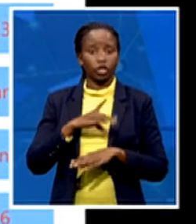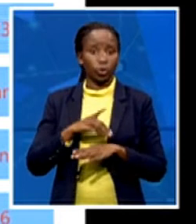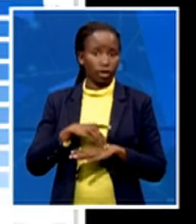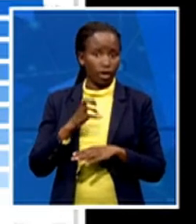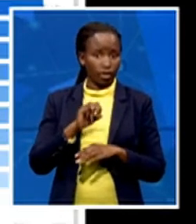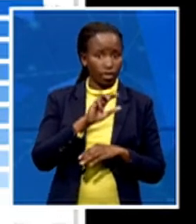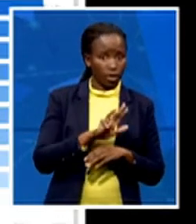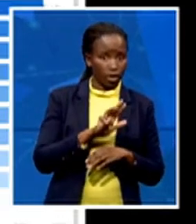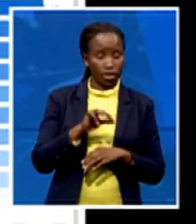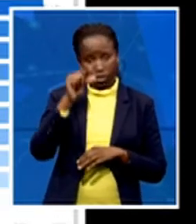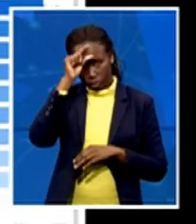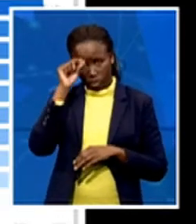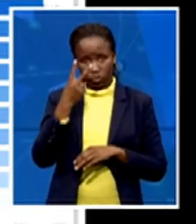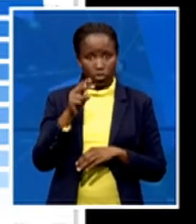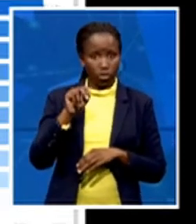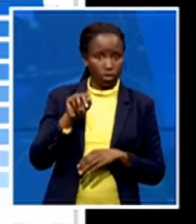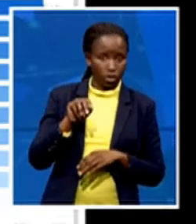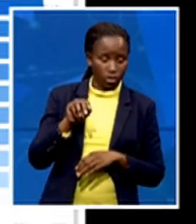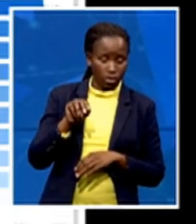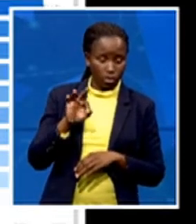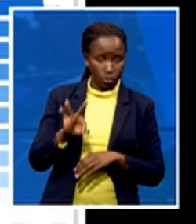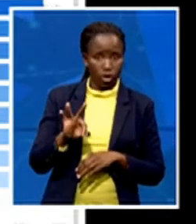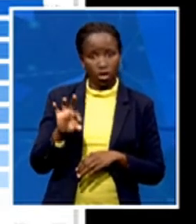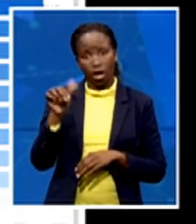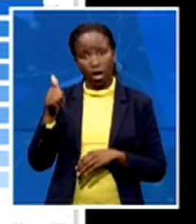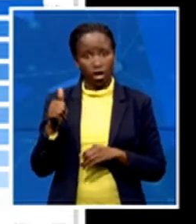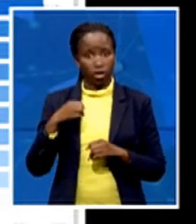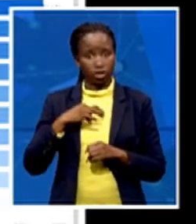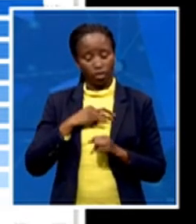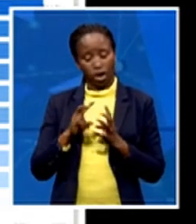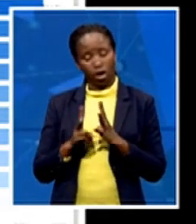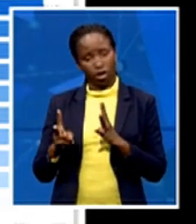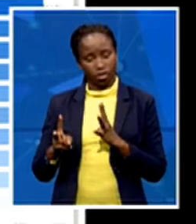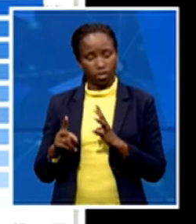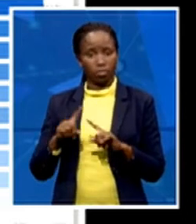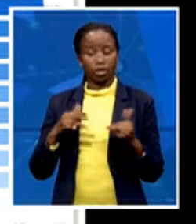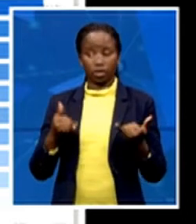of staff. But a very important thing that we can track now is that